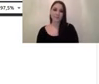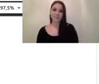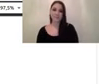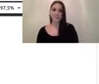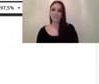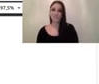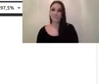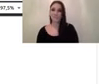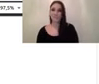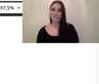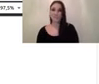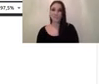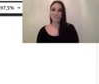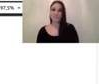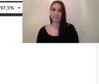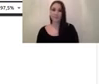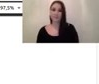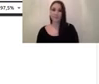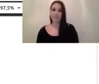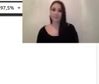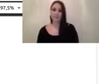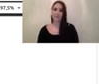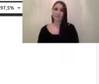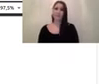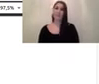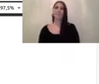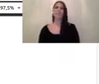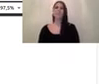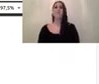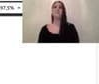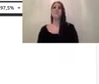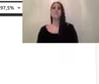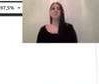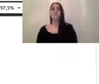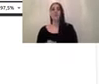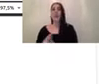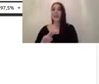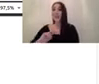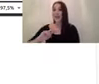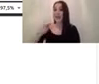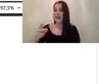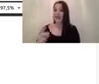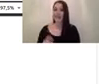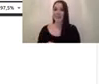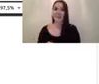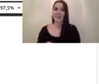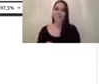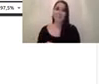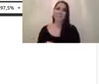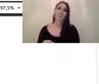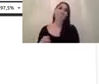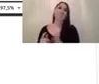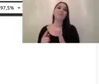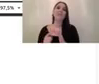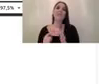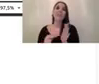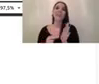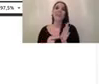next, the interface. How exactly we're going to be connecting our camera to